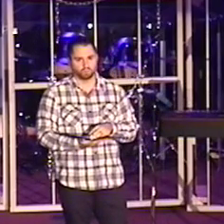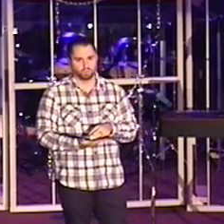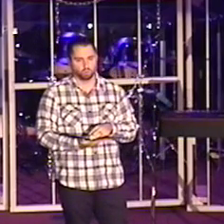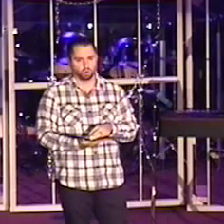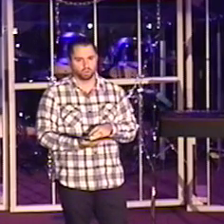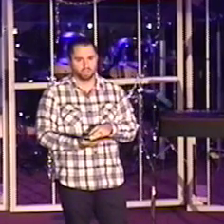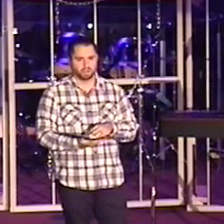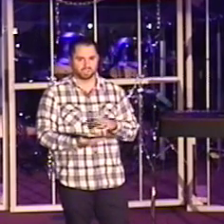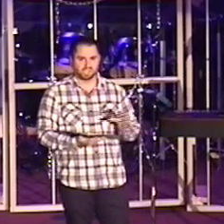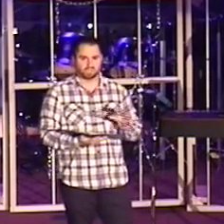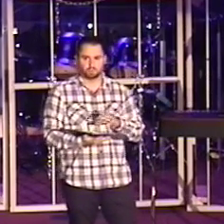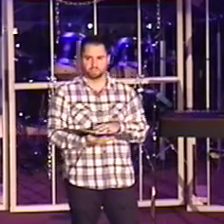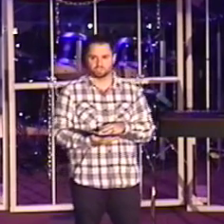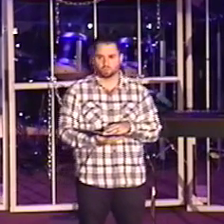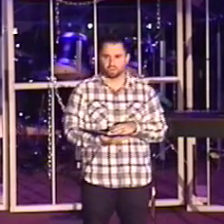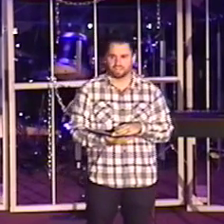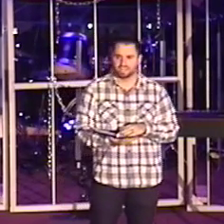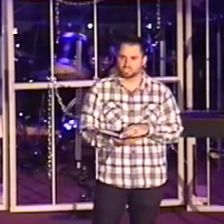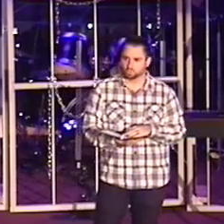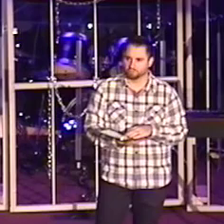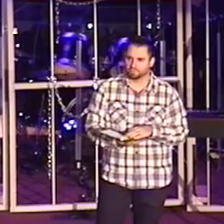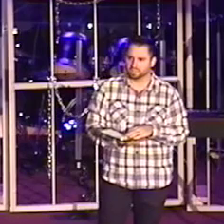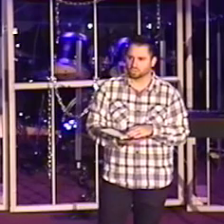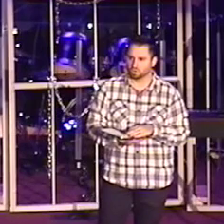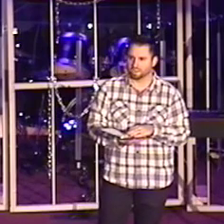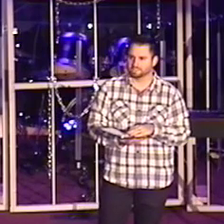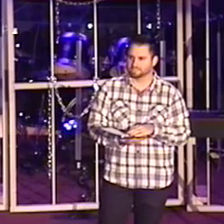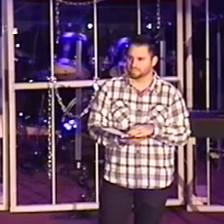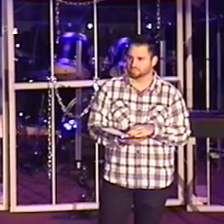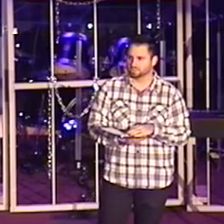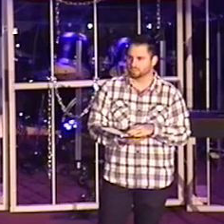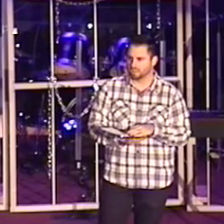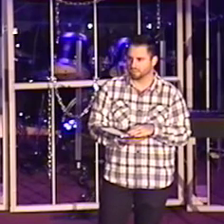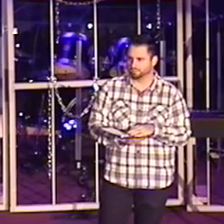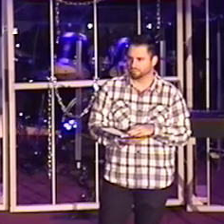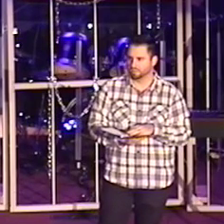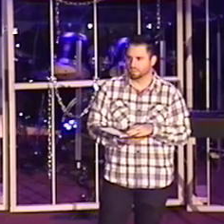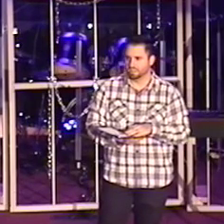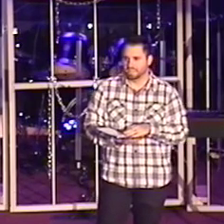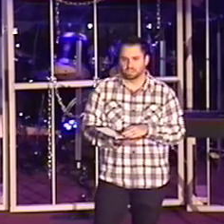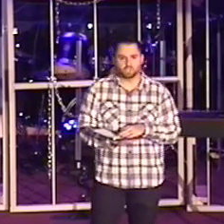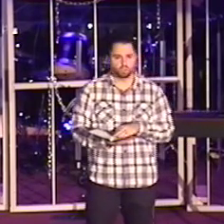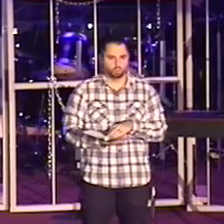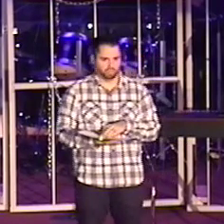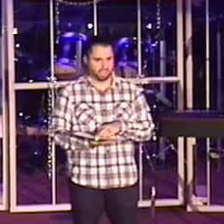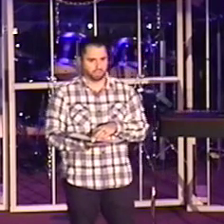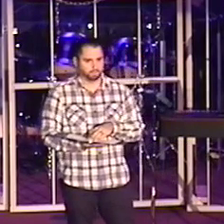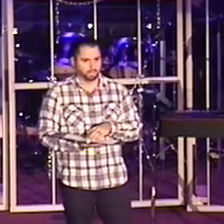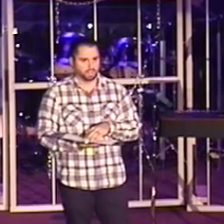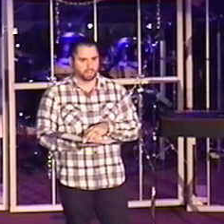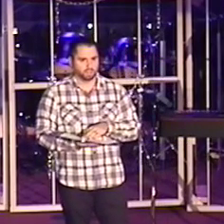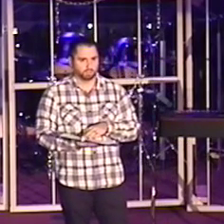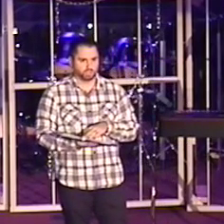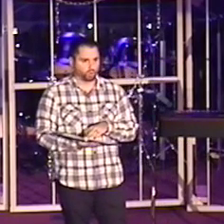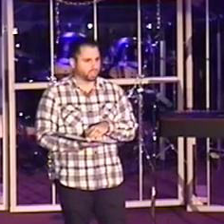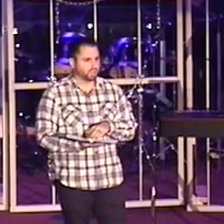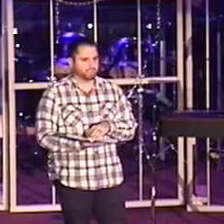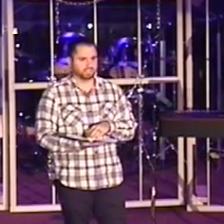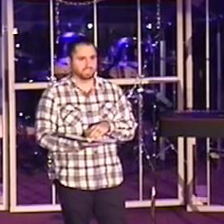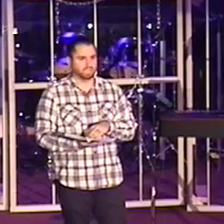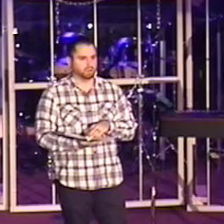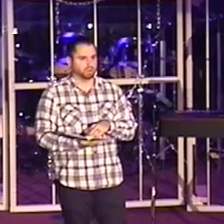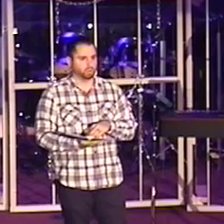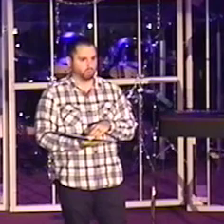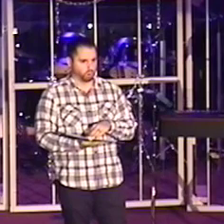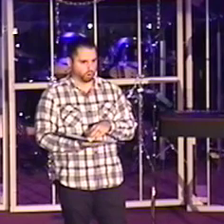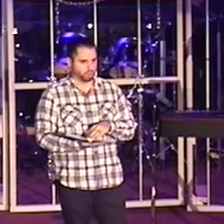work for the Lord, but our second point this morning is to reflect a Christ-centered life. Here's the cool thing. The majority of us